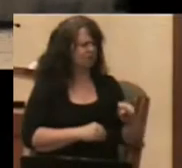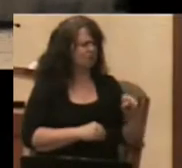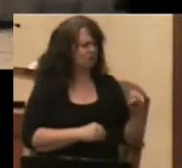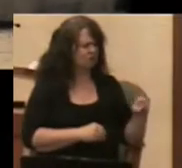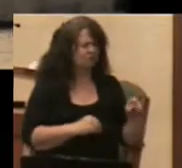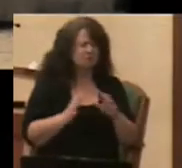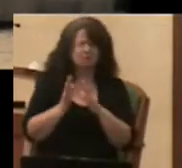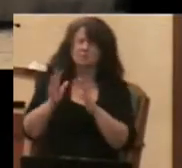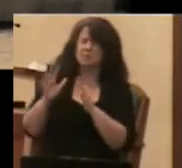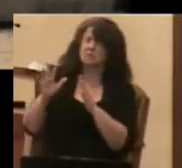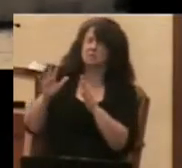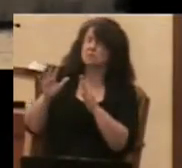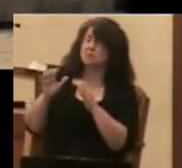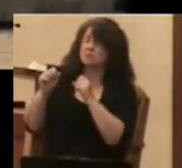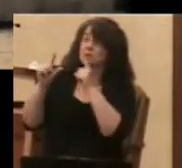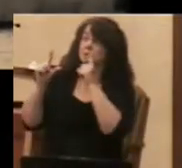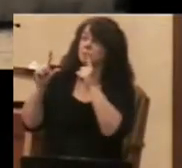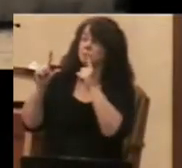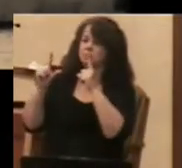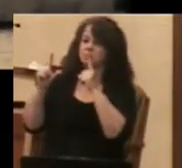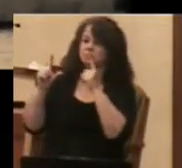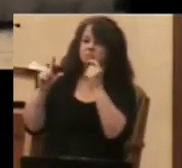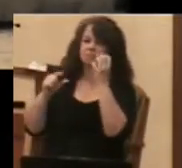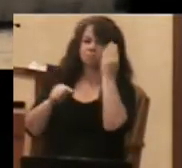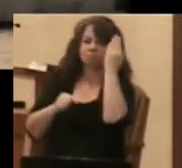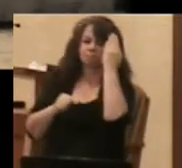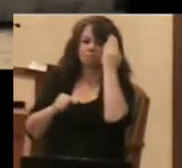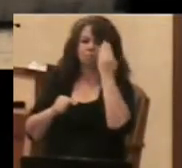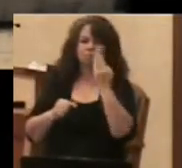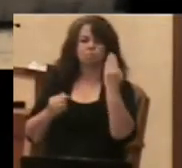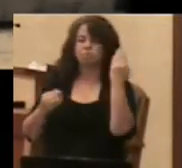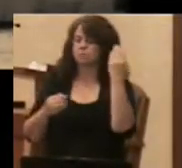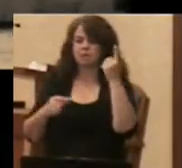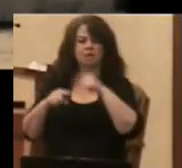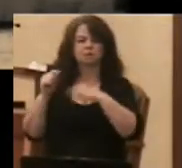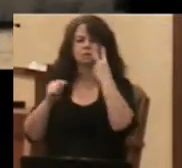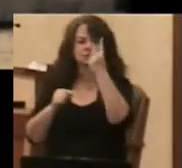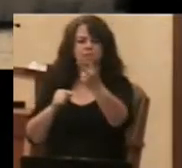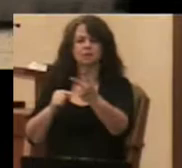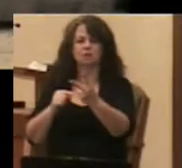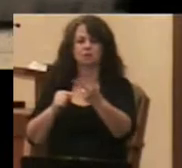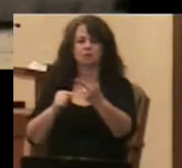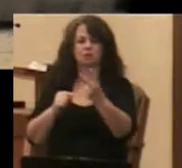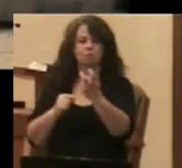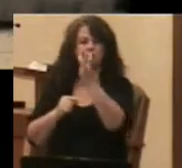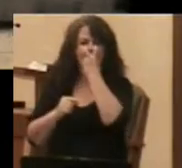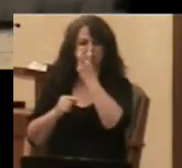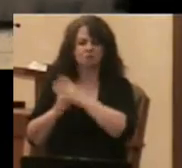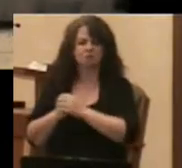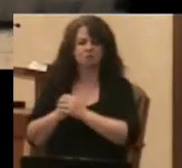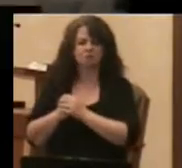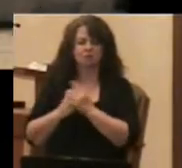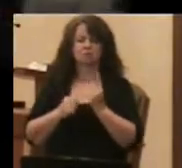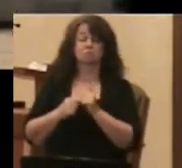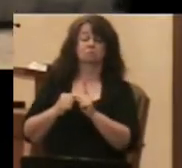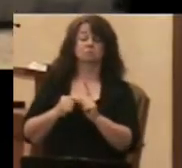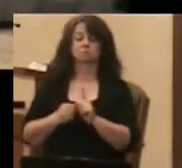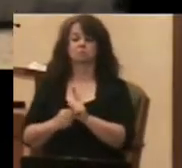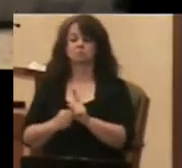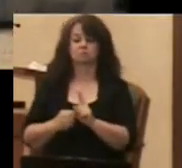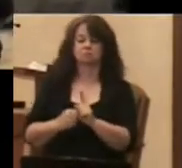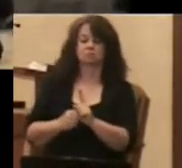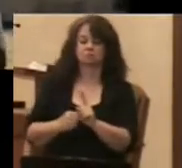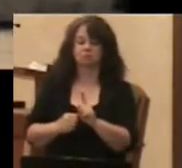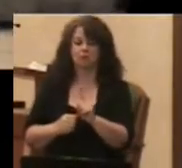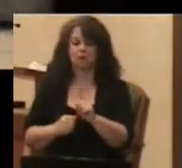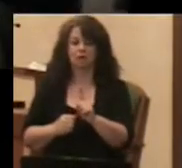see. With some help, Saul traveled to Damascus, where he met a man named